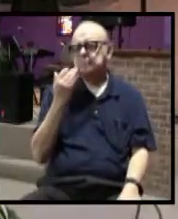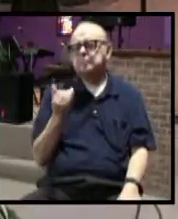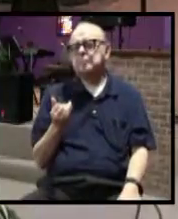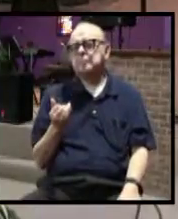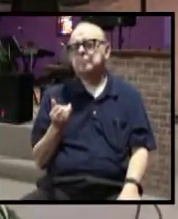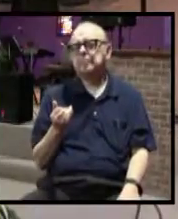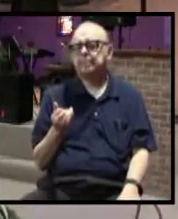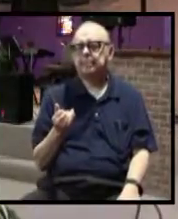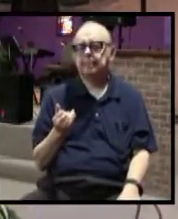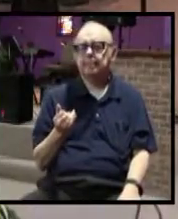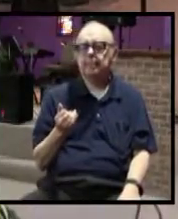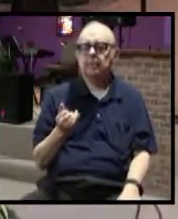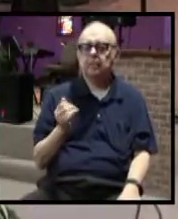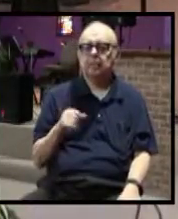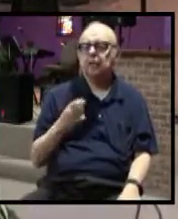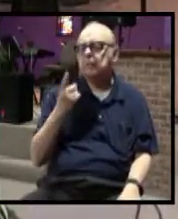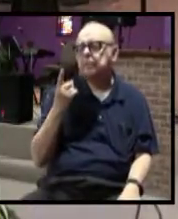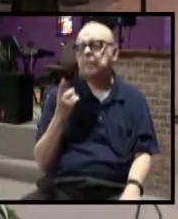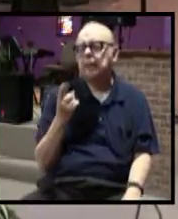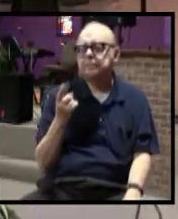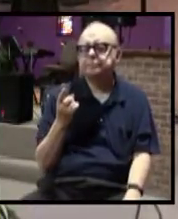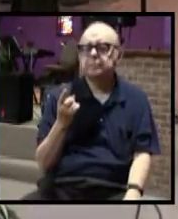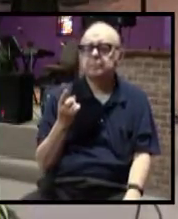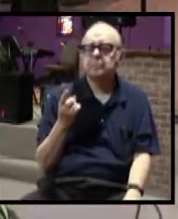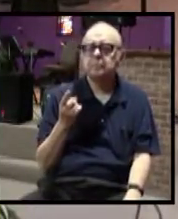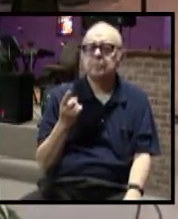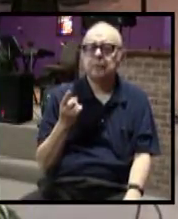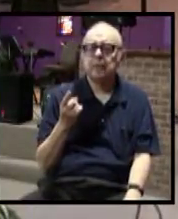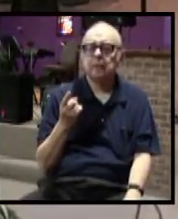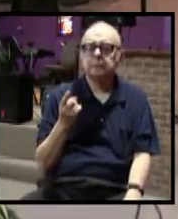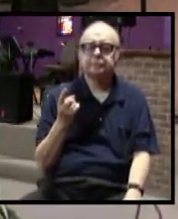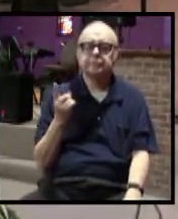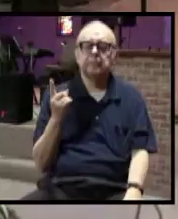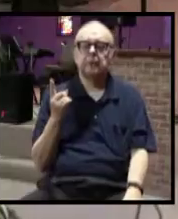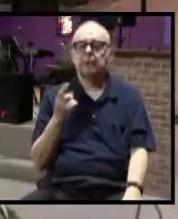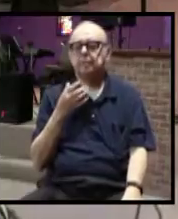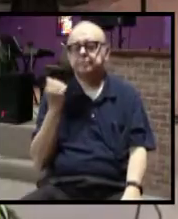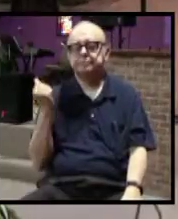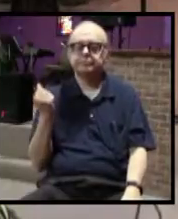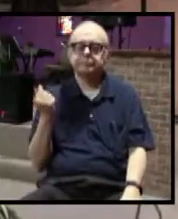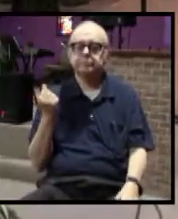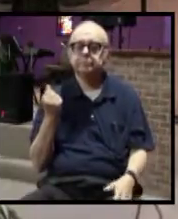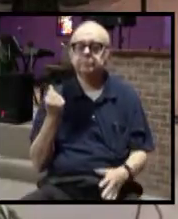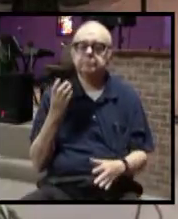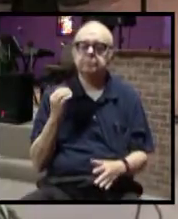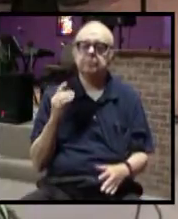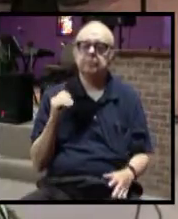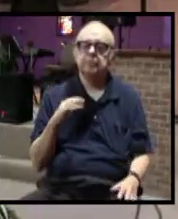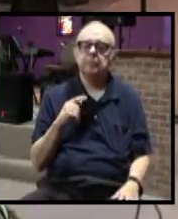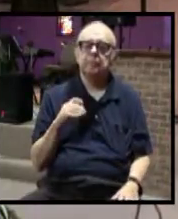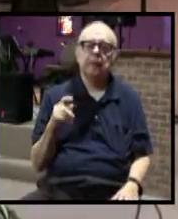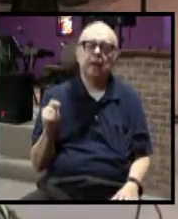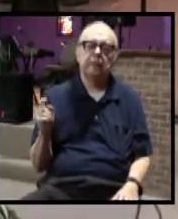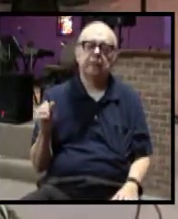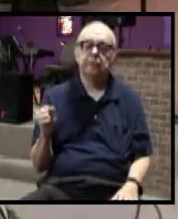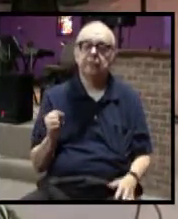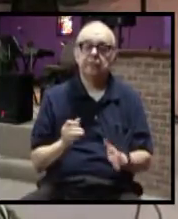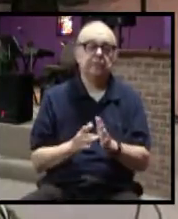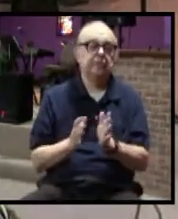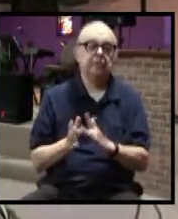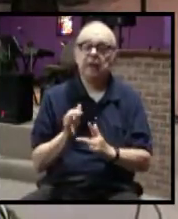You see, because you have to understand, one of the greatest outcasts was Jesus.